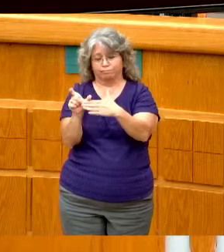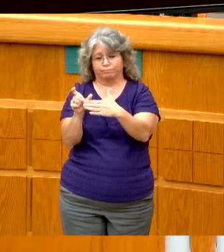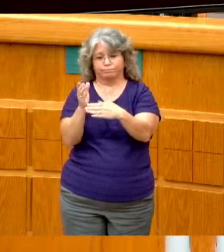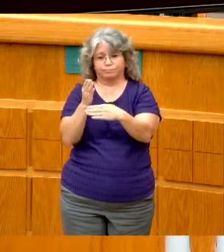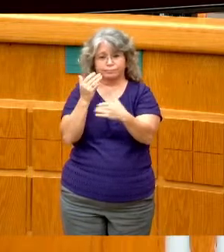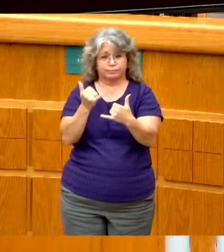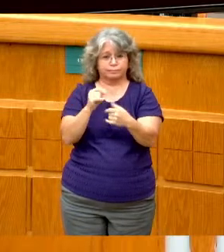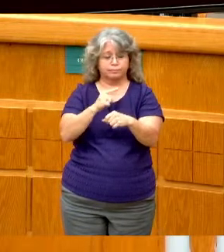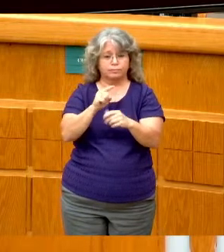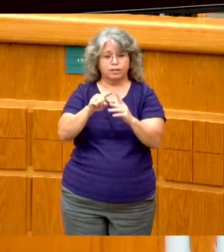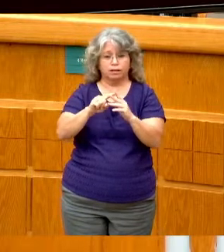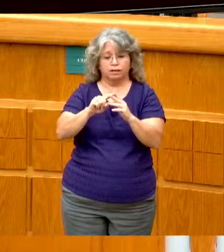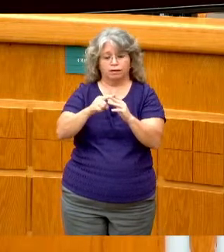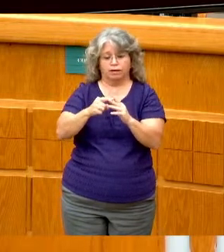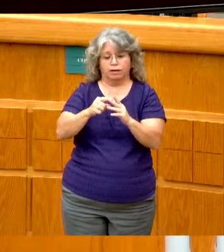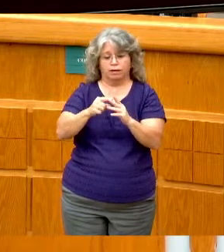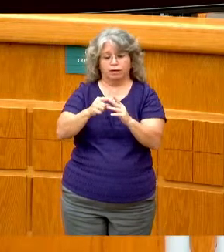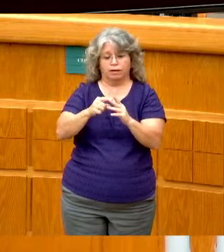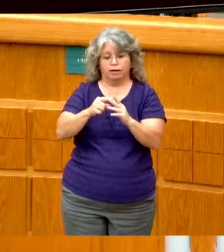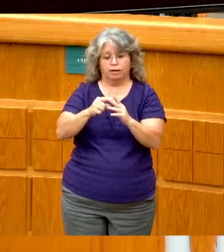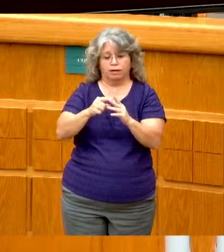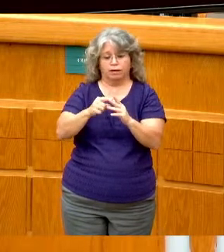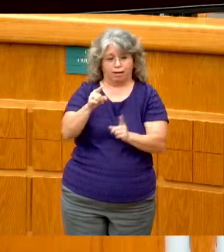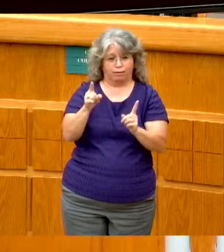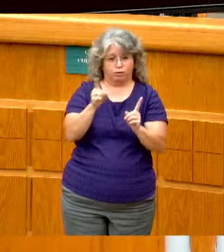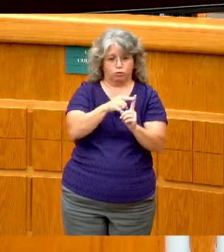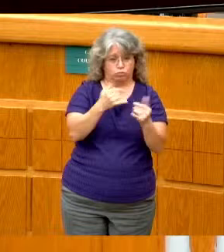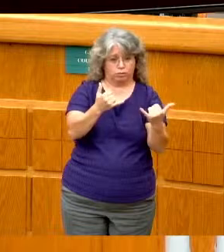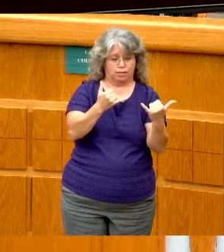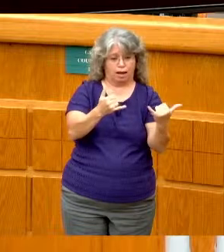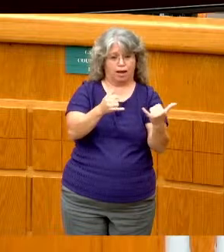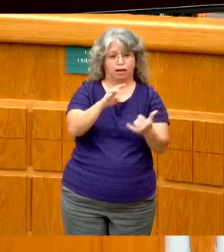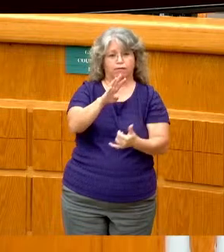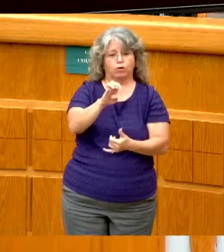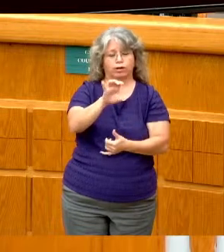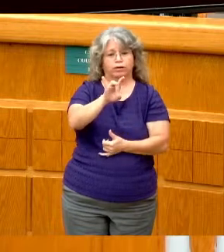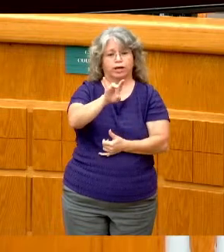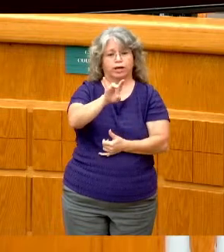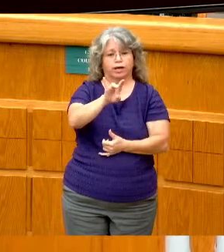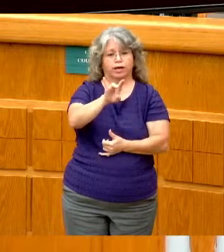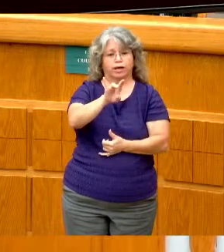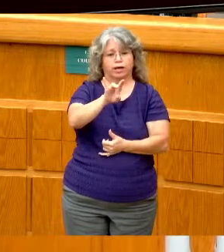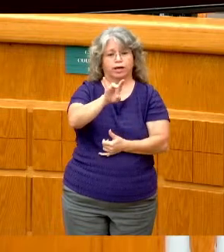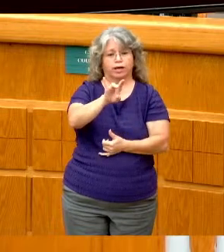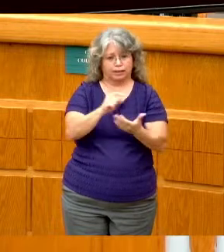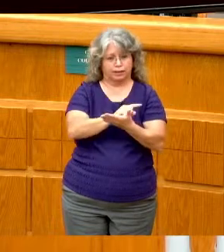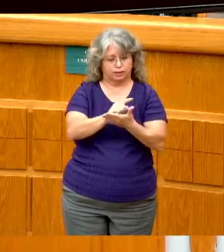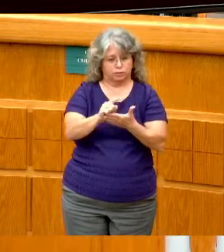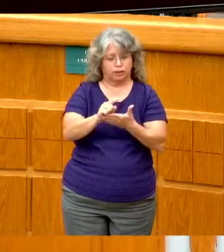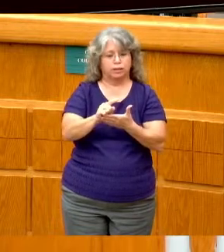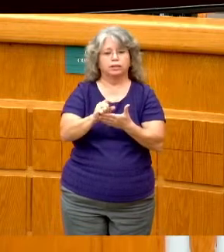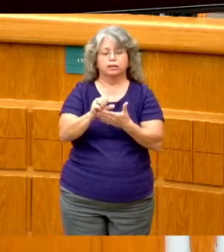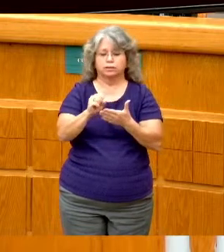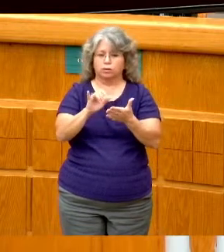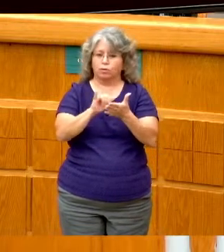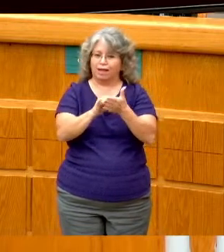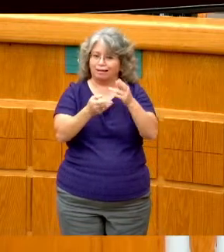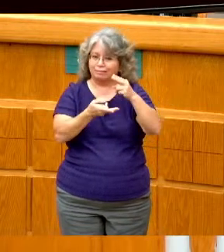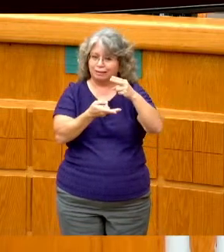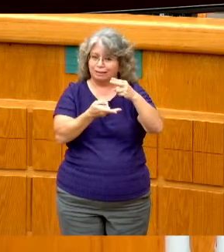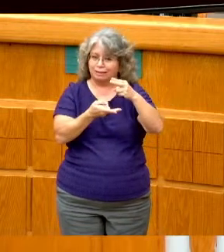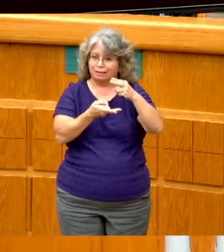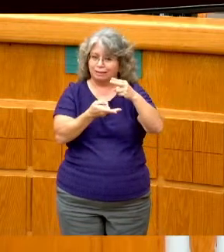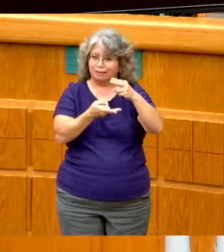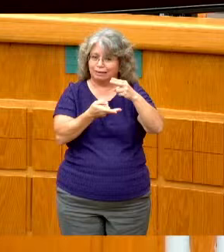on 4/9/2021 to today, 483 cases this week. So they are increasing